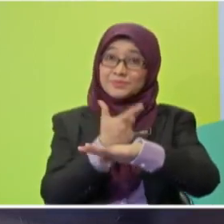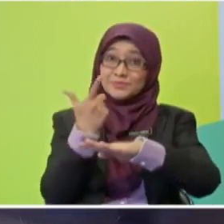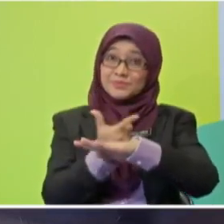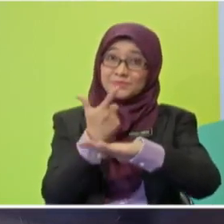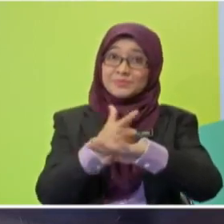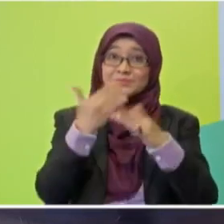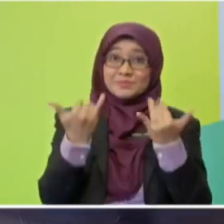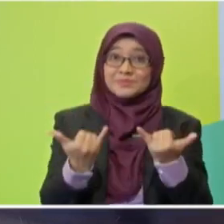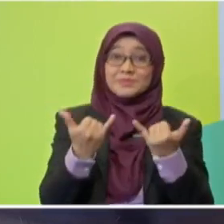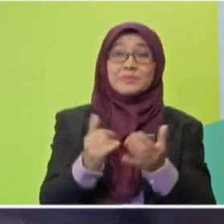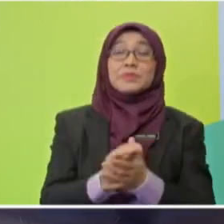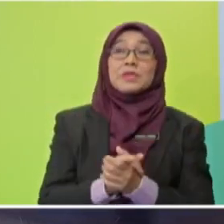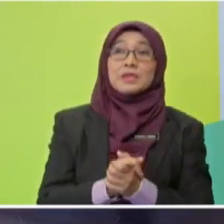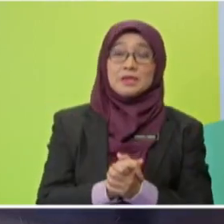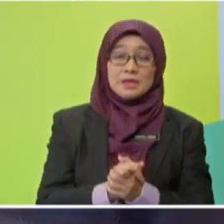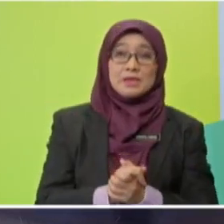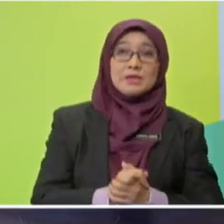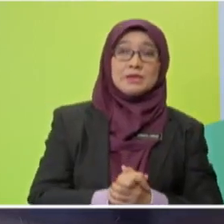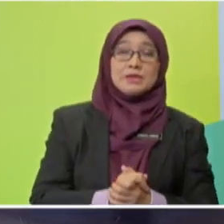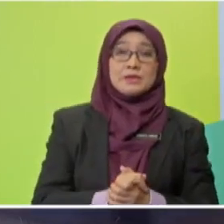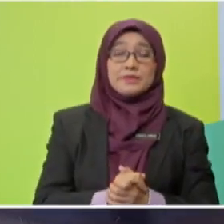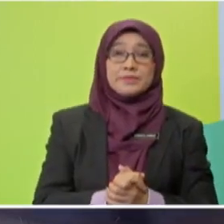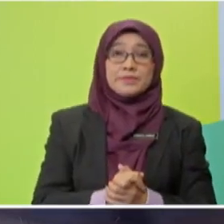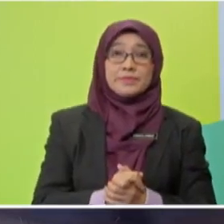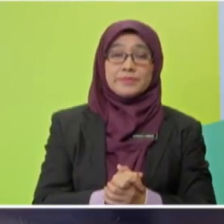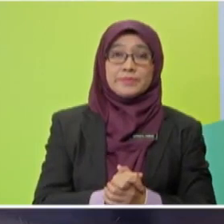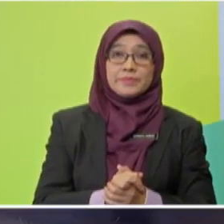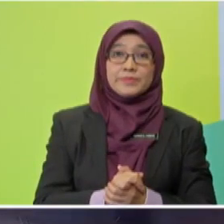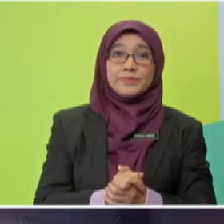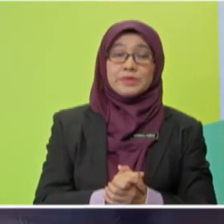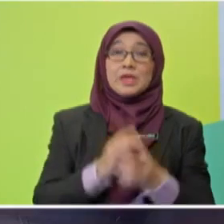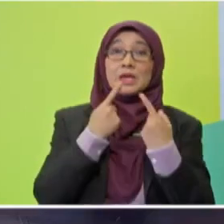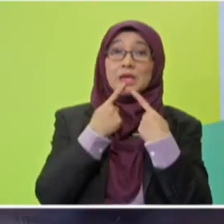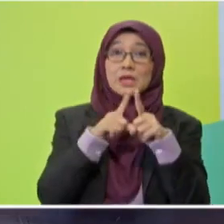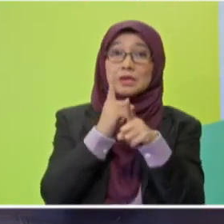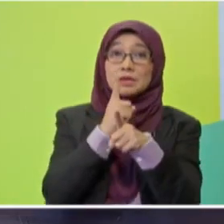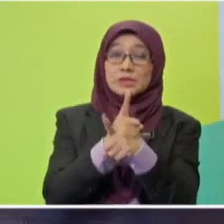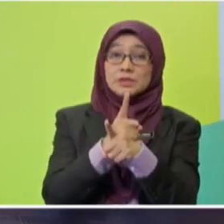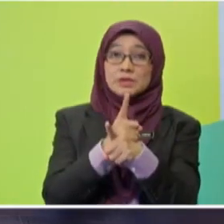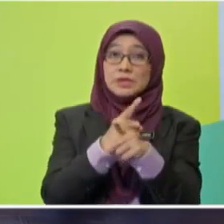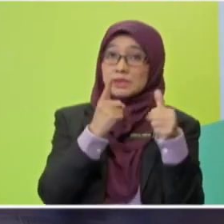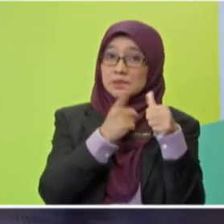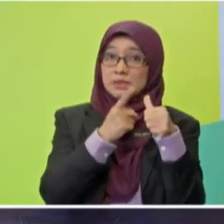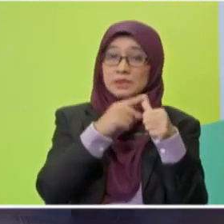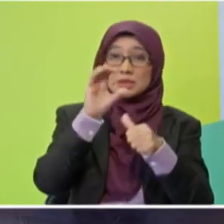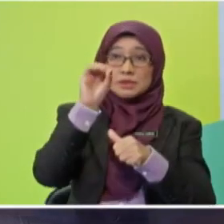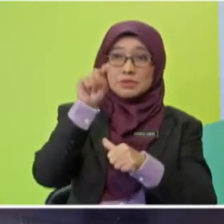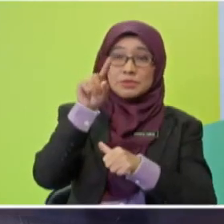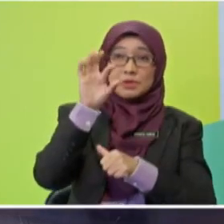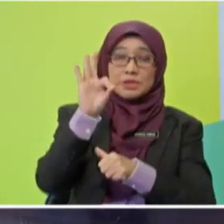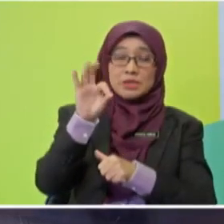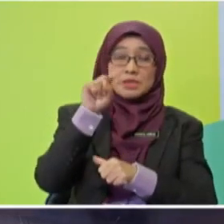them now. Yes. Okay, let's practice, kids. I want you to give me the right answer. Okay, first one, 0.9